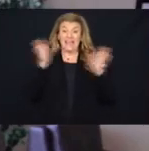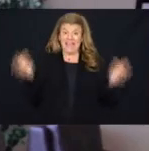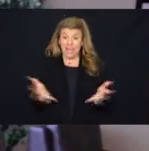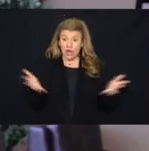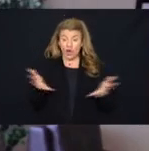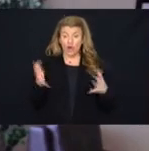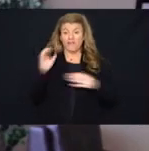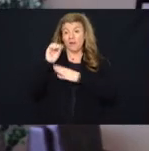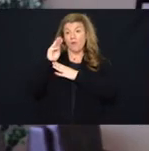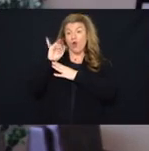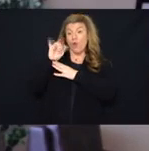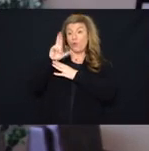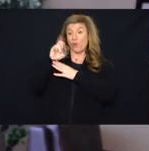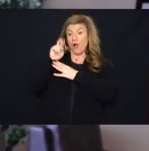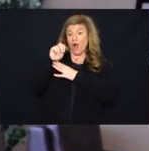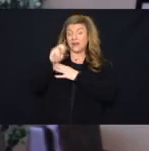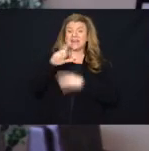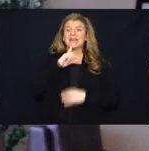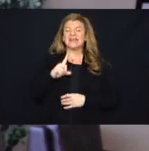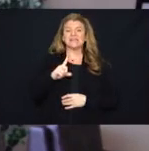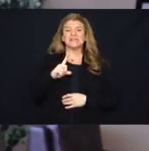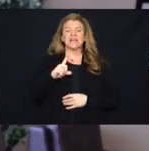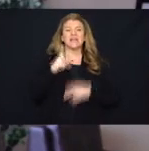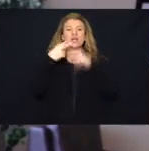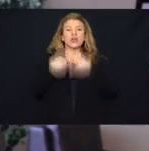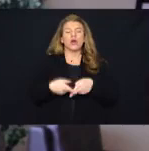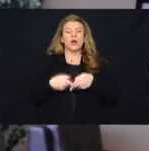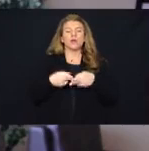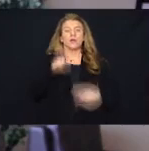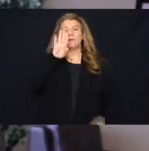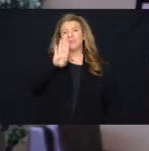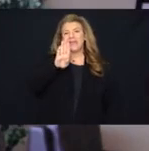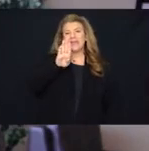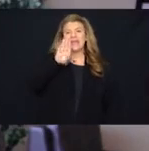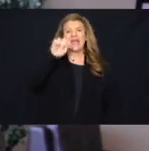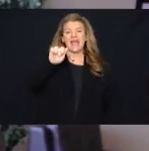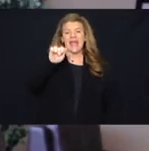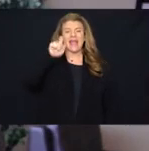the Omicron is called